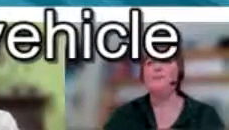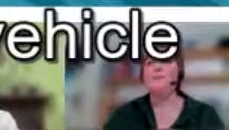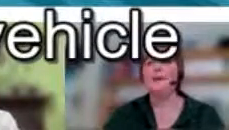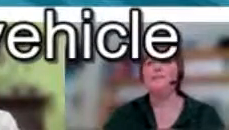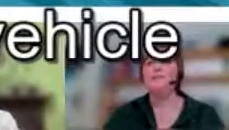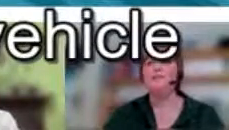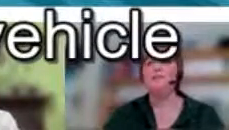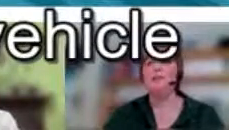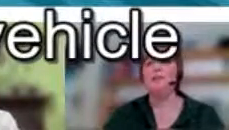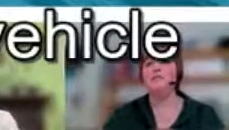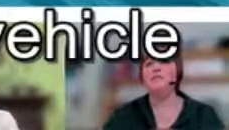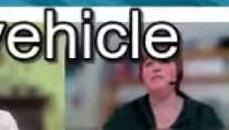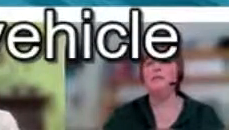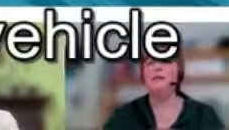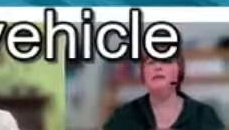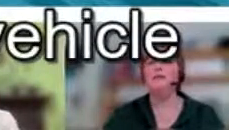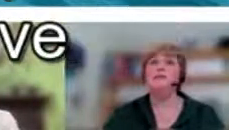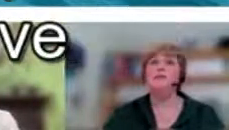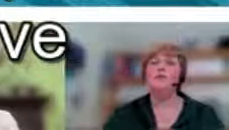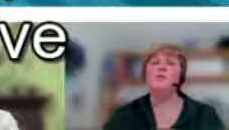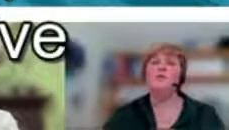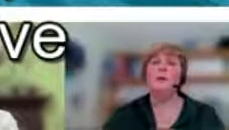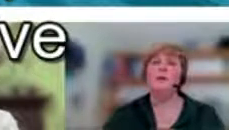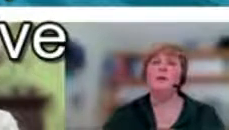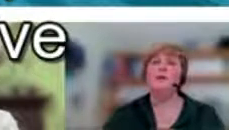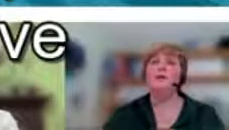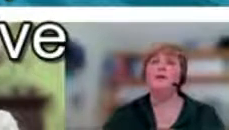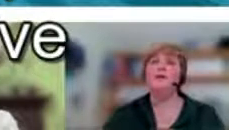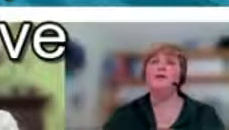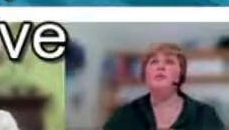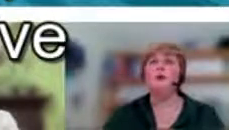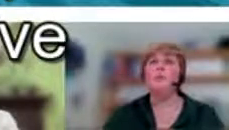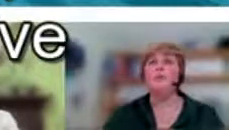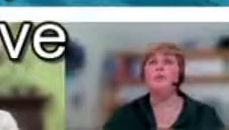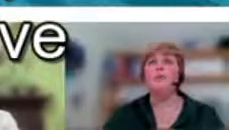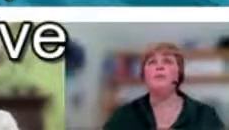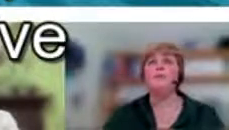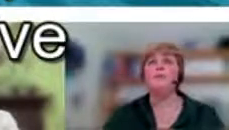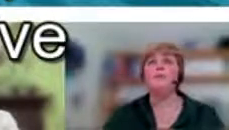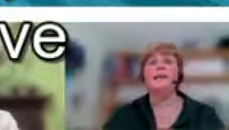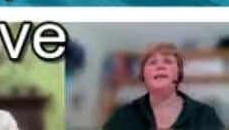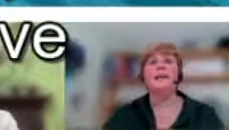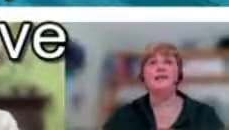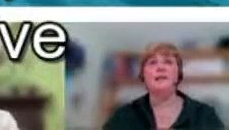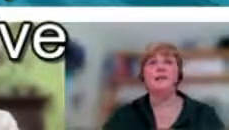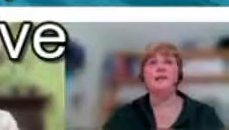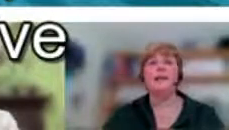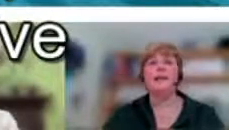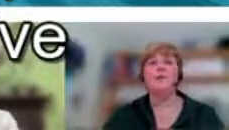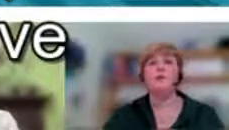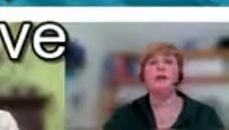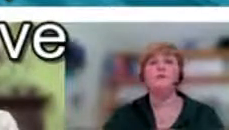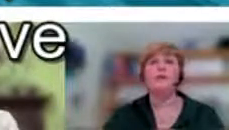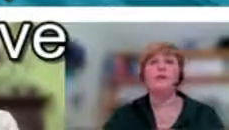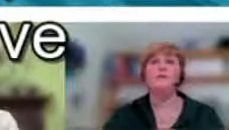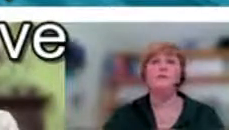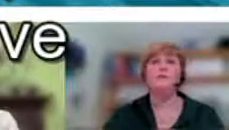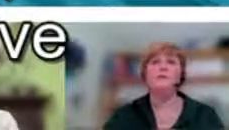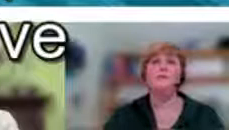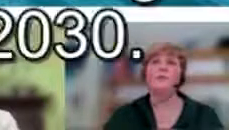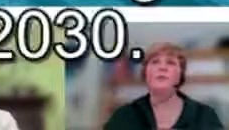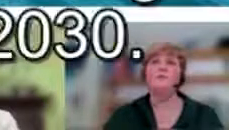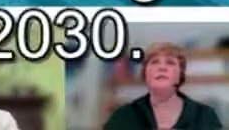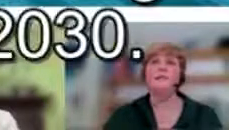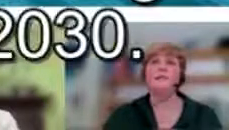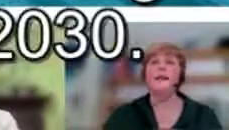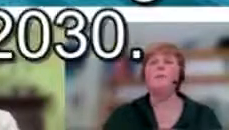There are expected to be reductions in vehicle emissions over this period, for example, due to the uptake of electric and alternatively